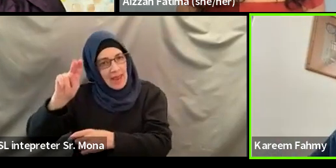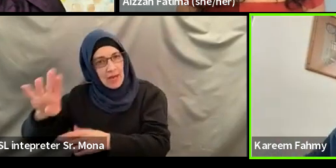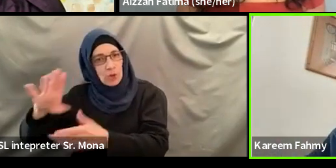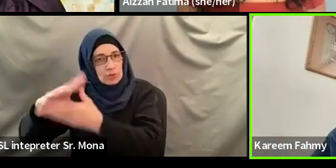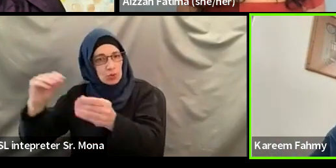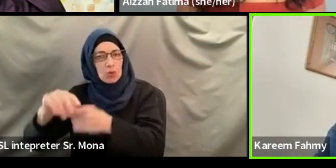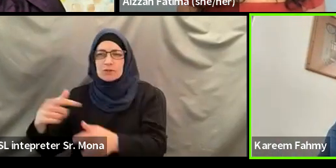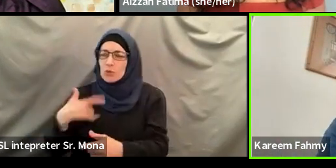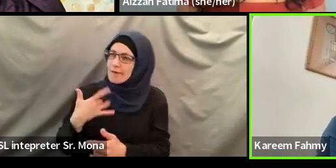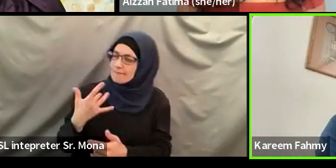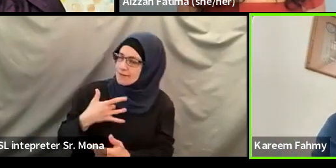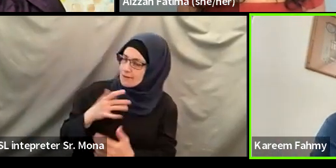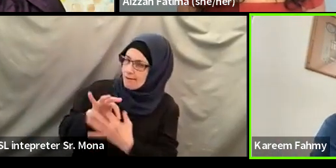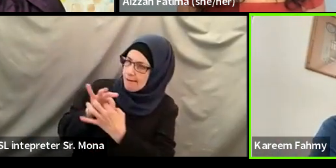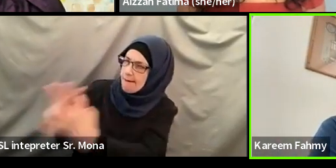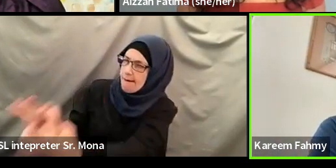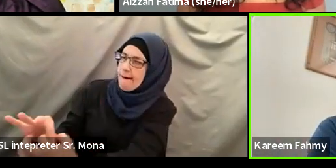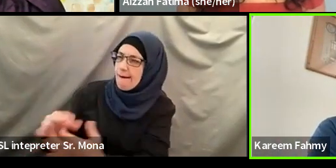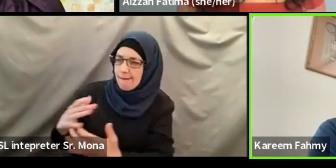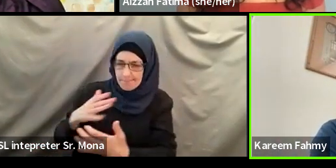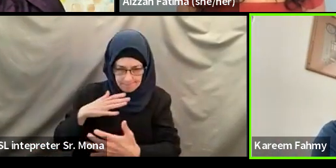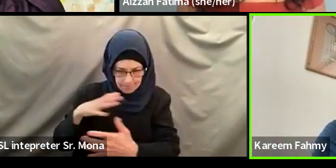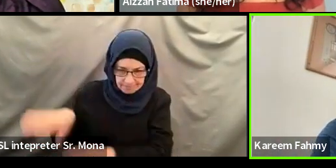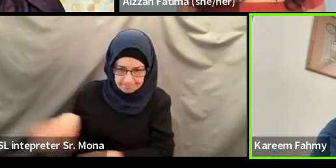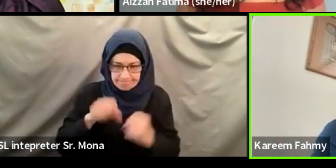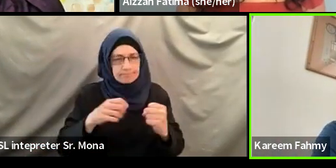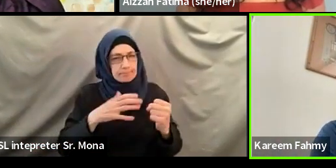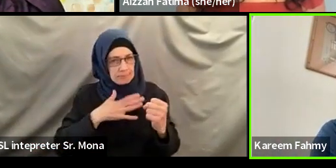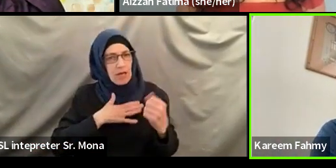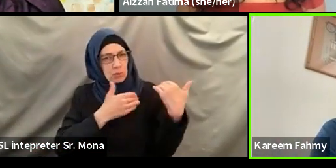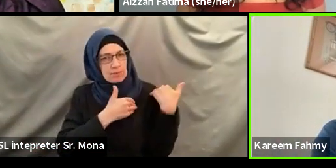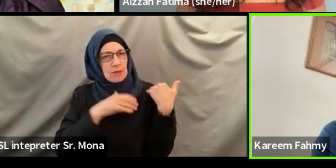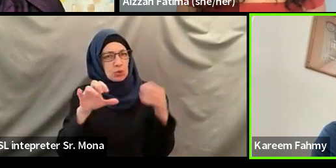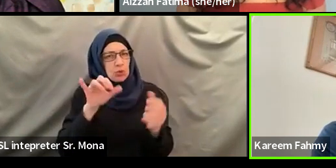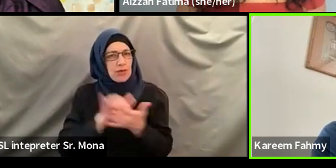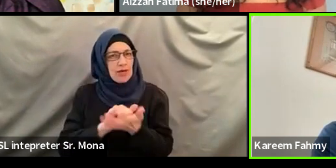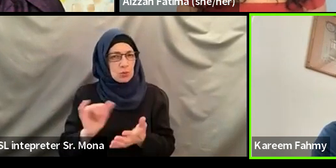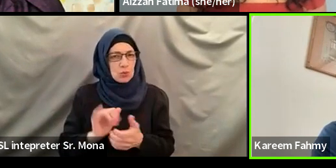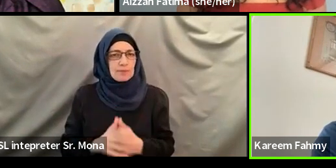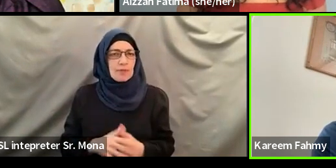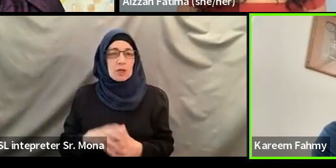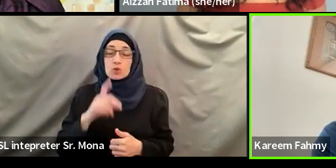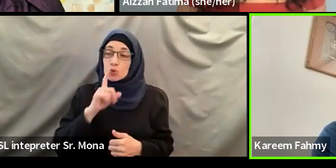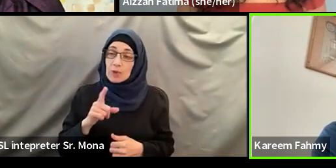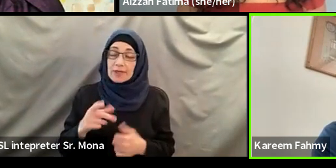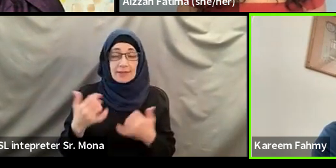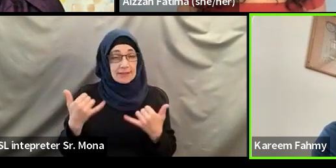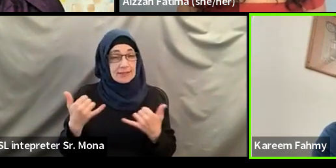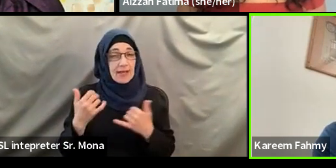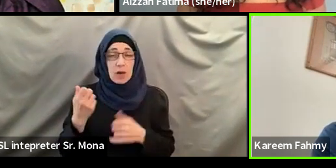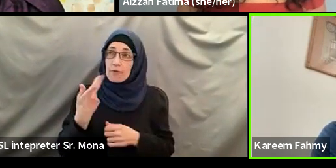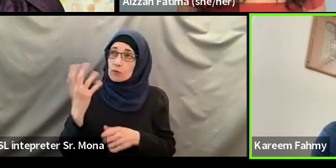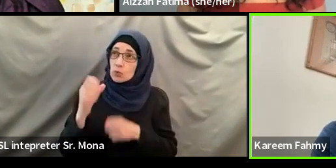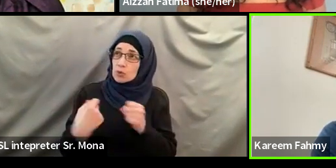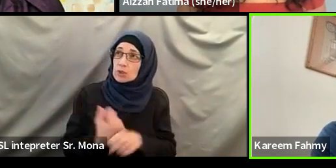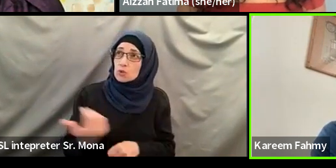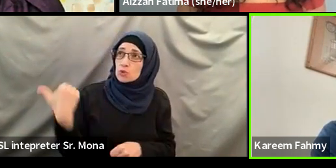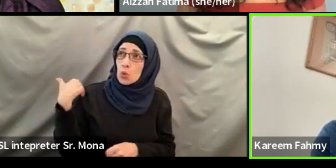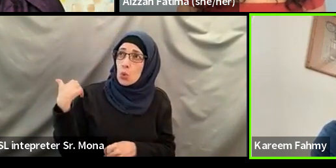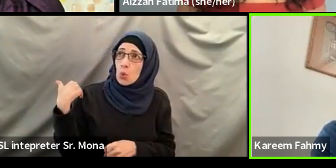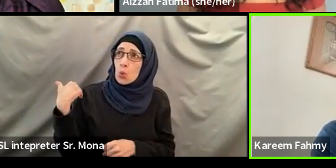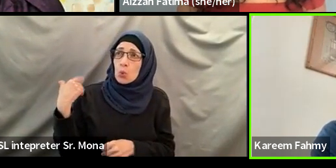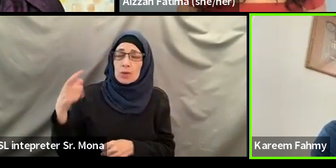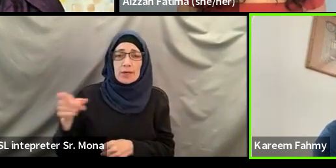and you know, so as a result, you know, there are now, you know, a few years ago at the